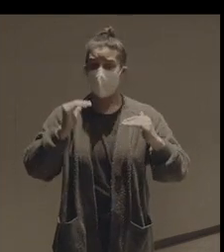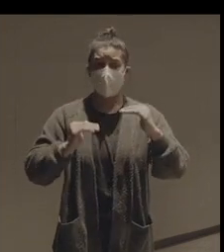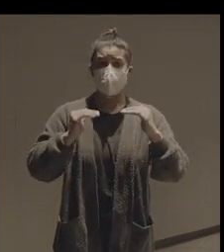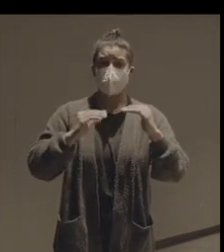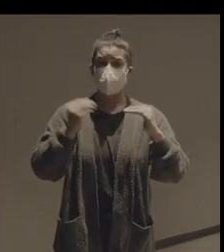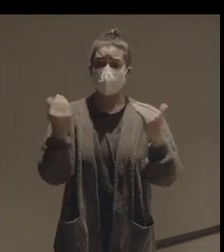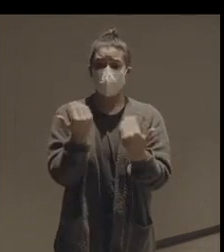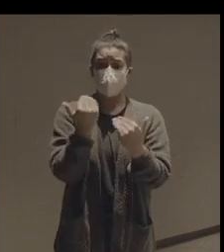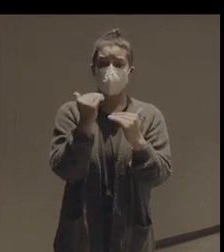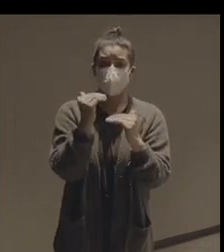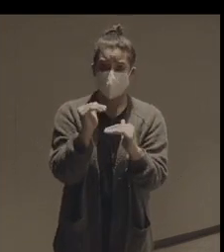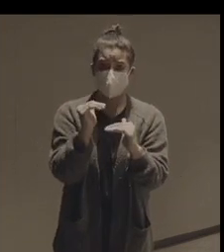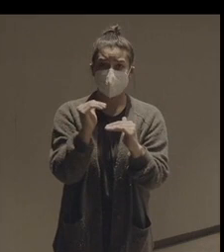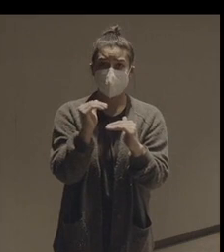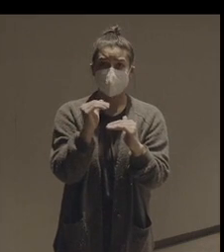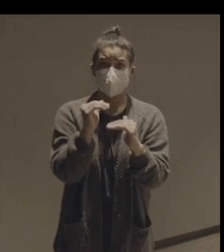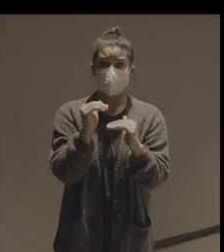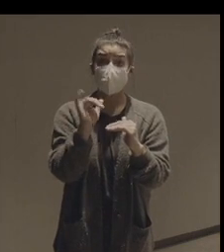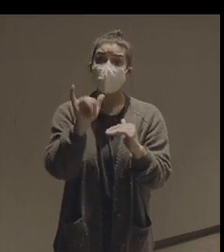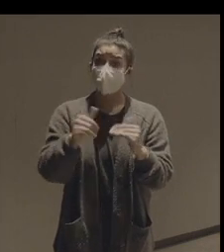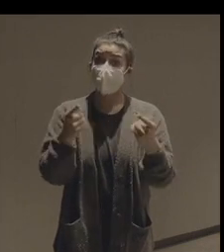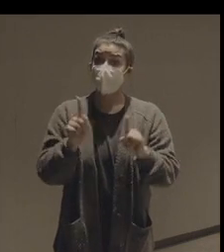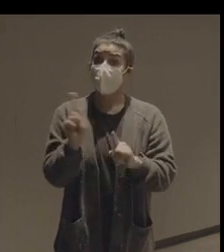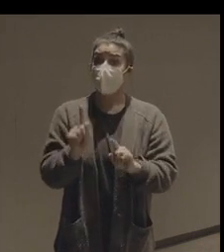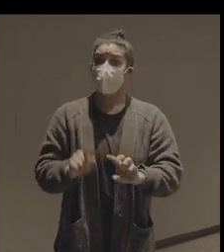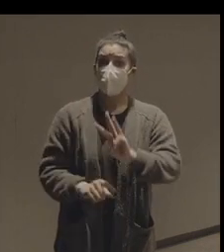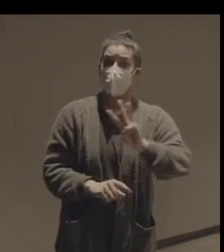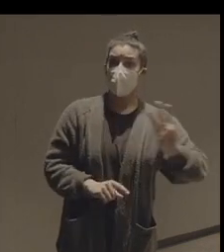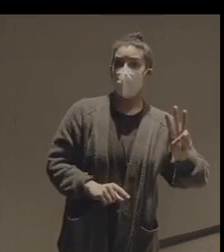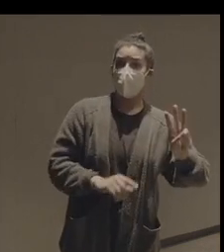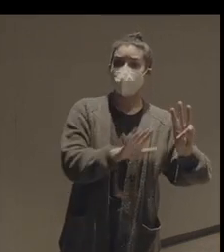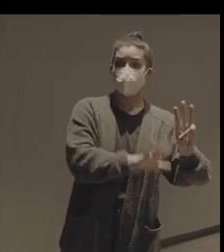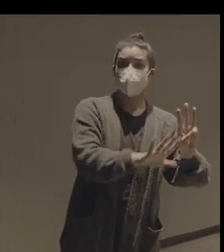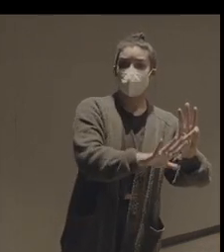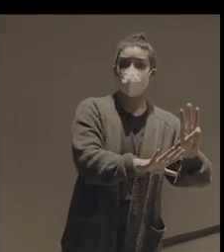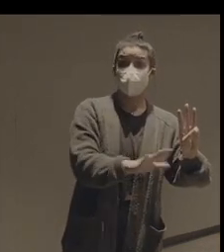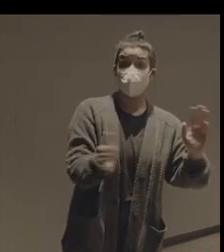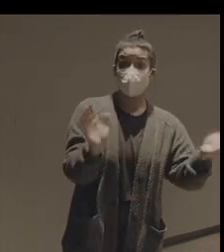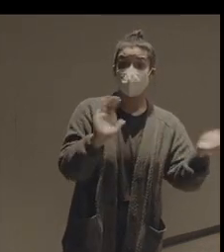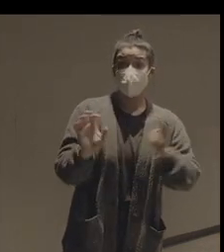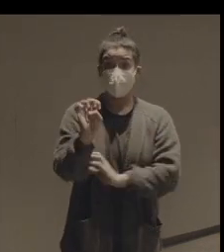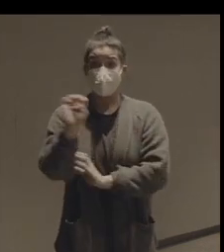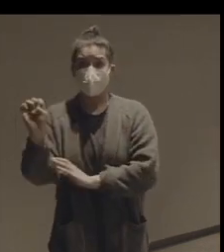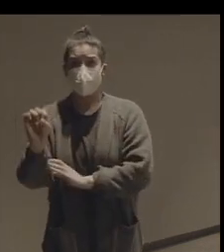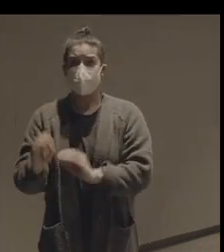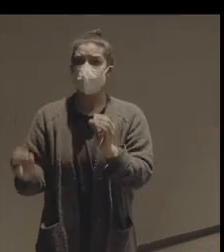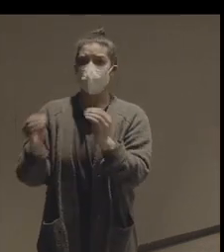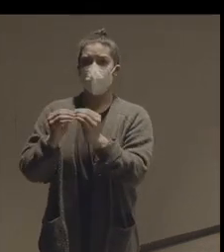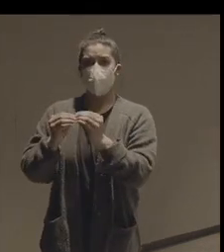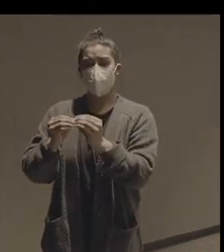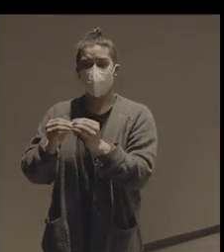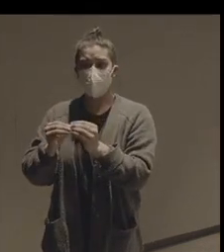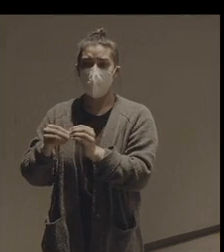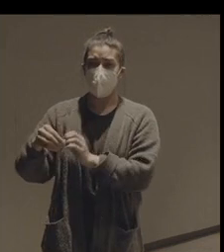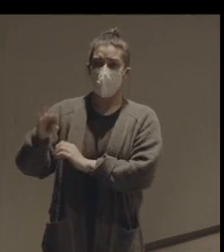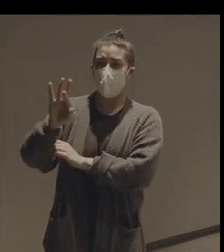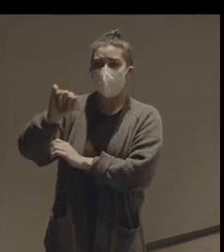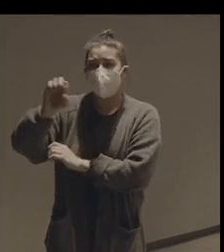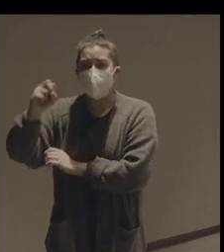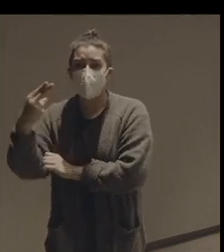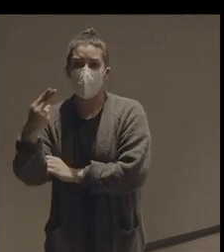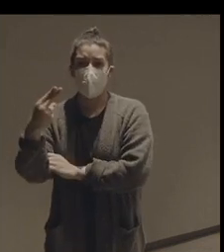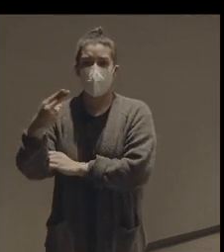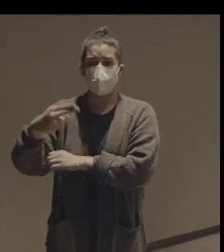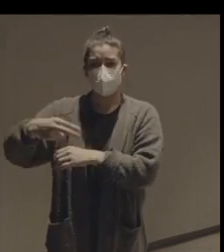Coast. The East Coast abstract expressionists were brash, emotive, and frenetic. The West Coast abstract classicists